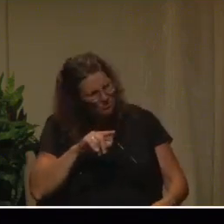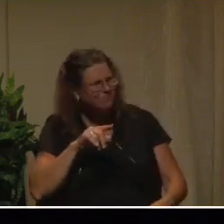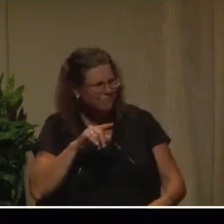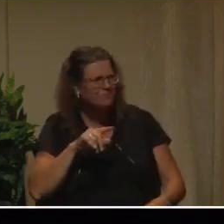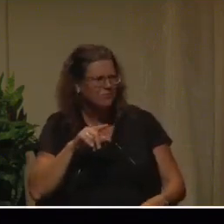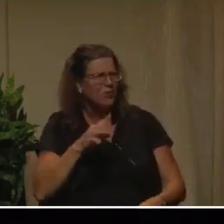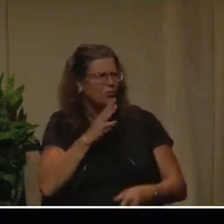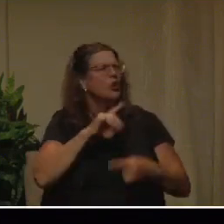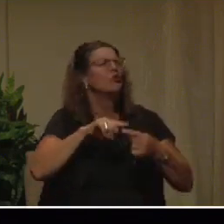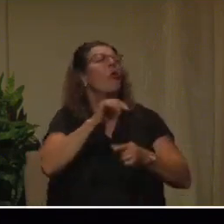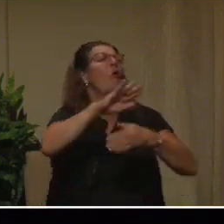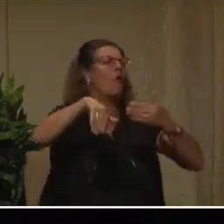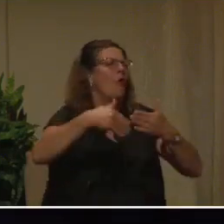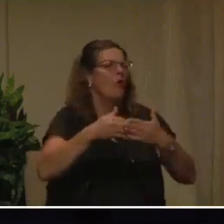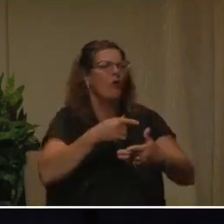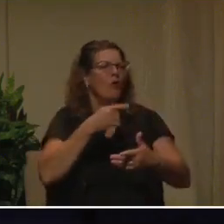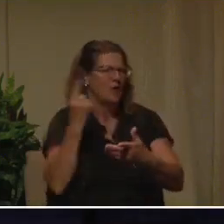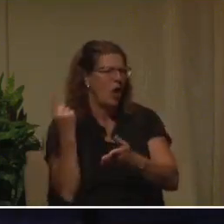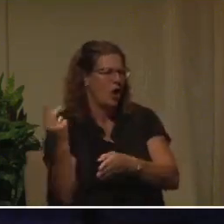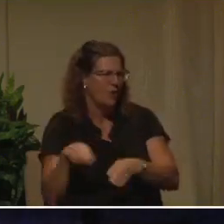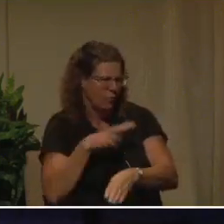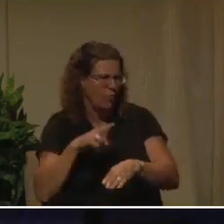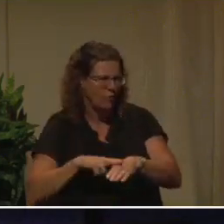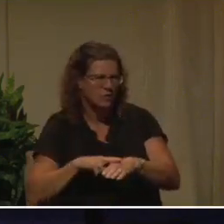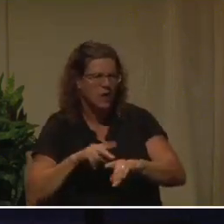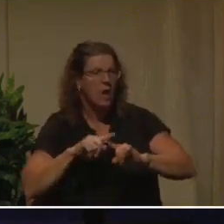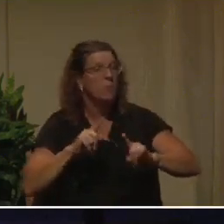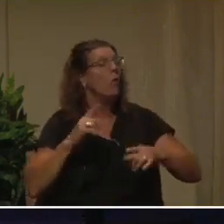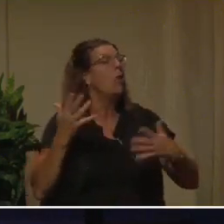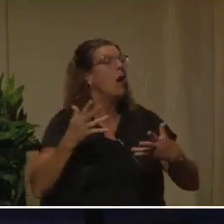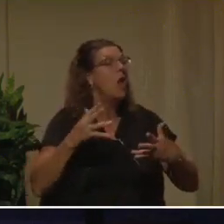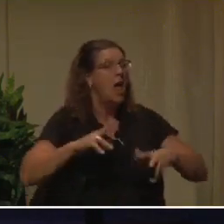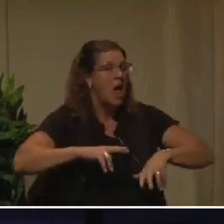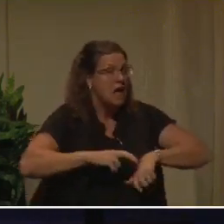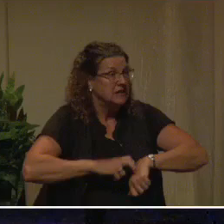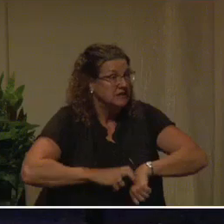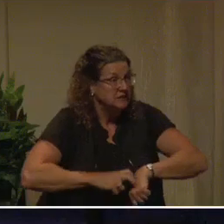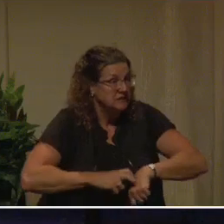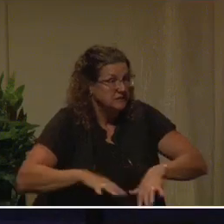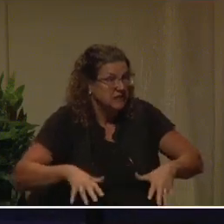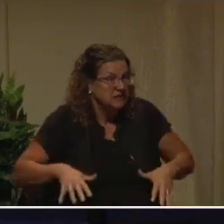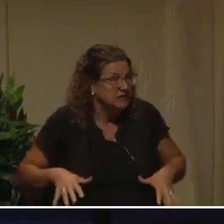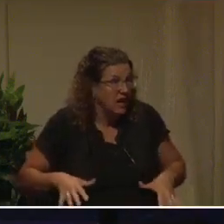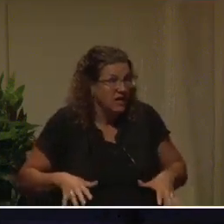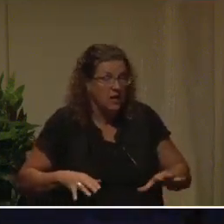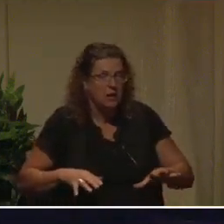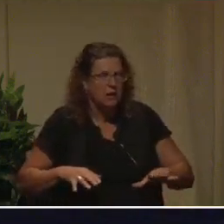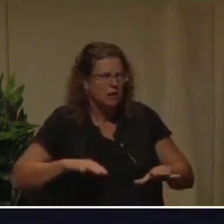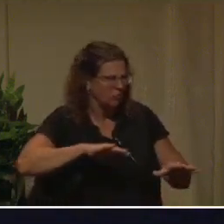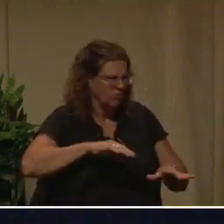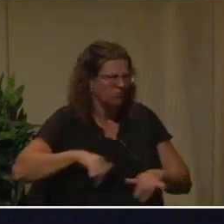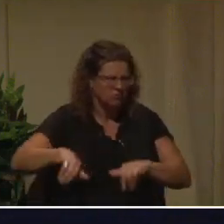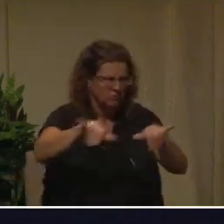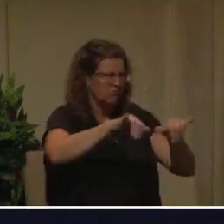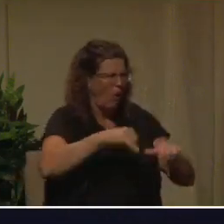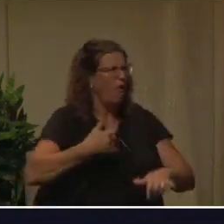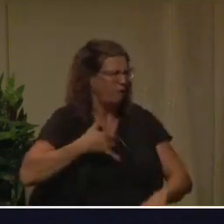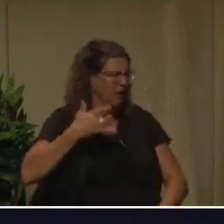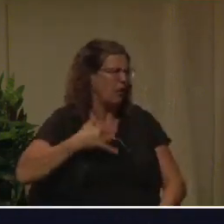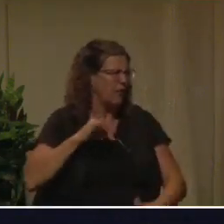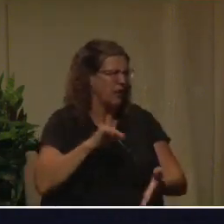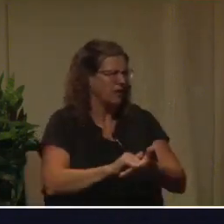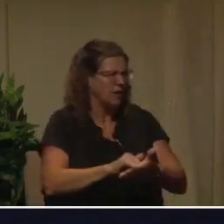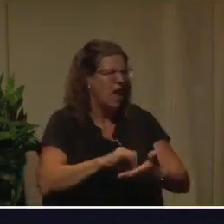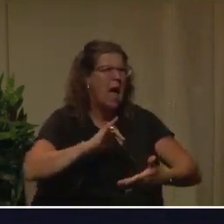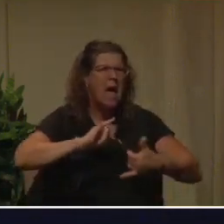us. You know, he's talking about the anxieties we all feel and how to just be, to bear up under those. And if